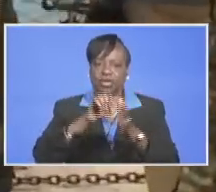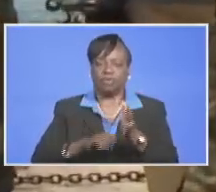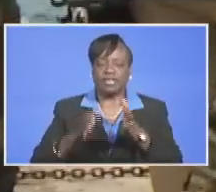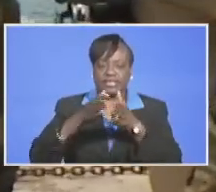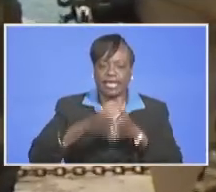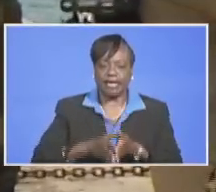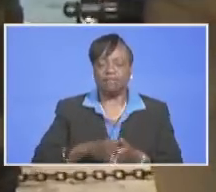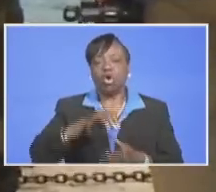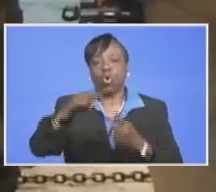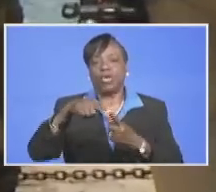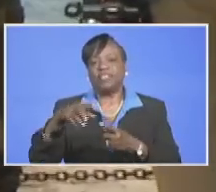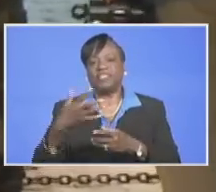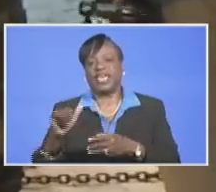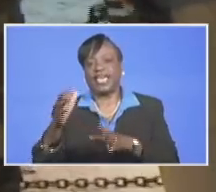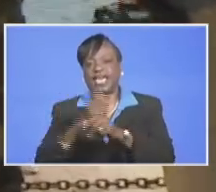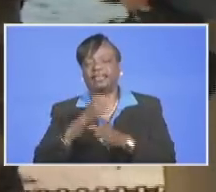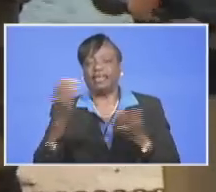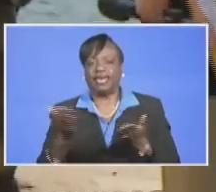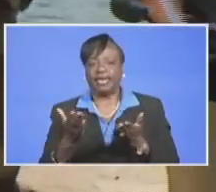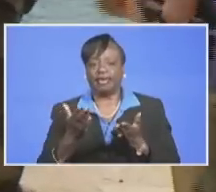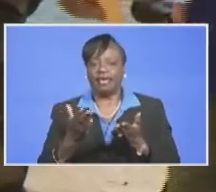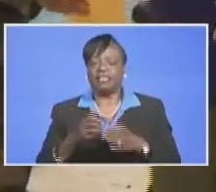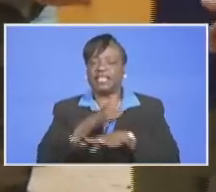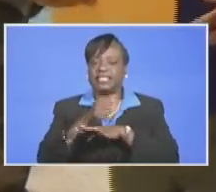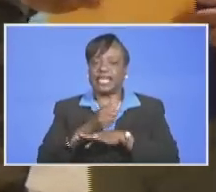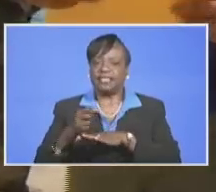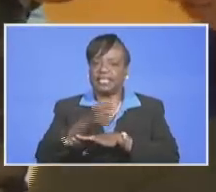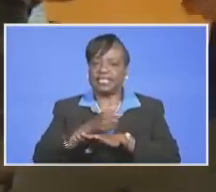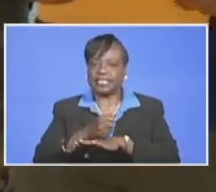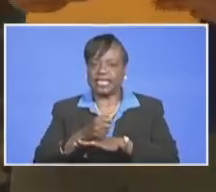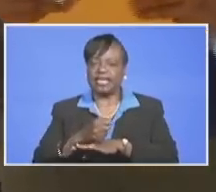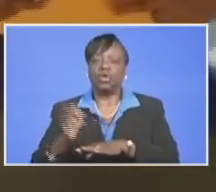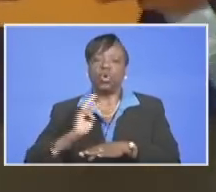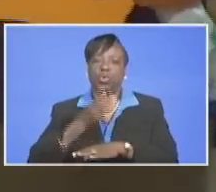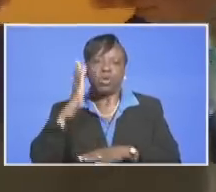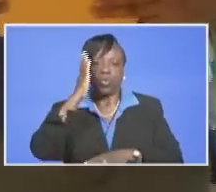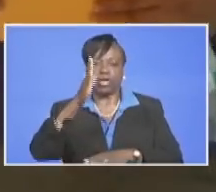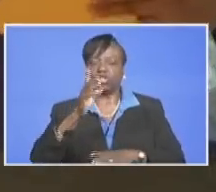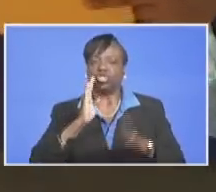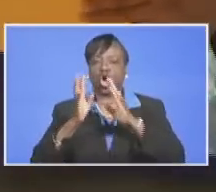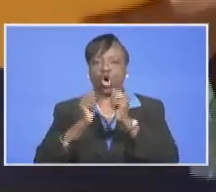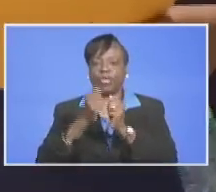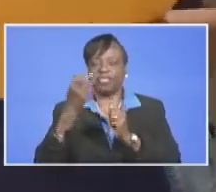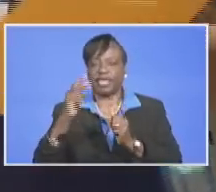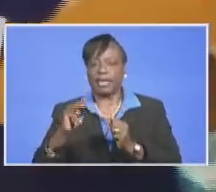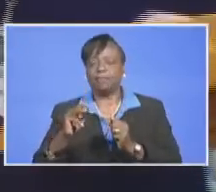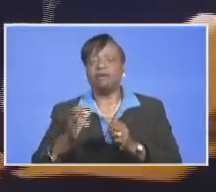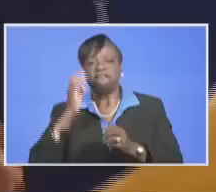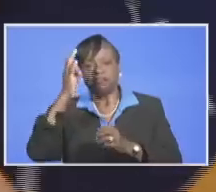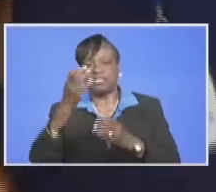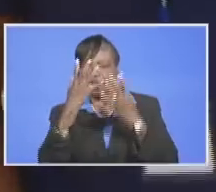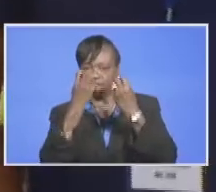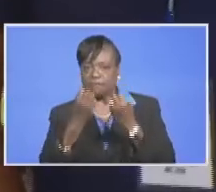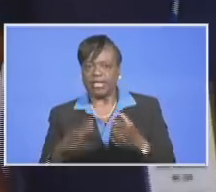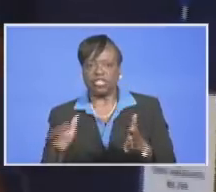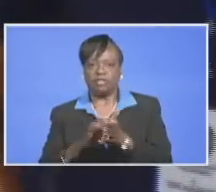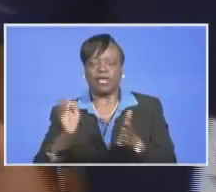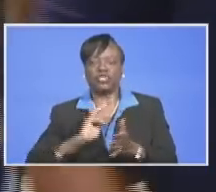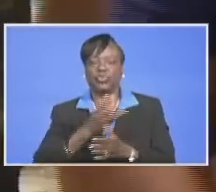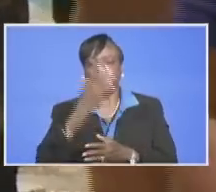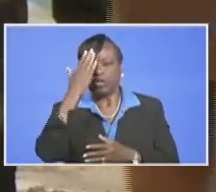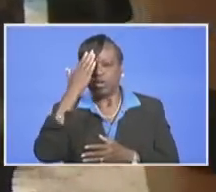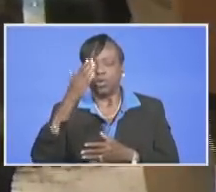here. When they get here, they site the scene. We will discuss with them further intel that we know